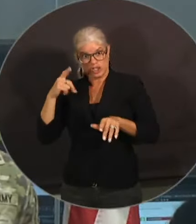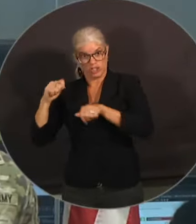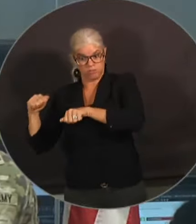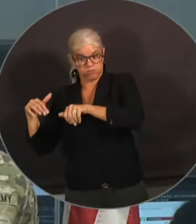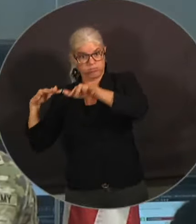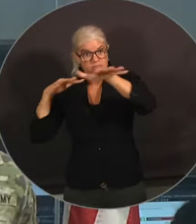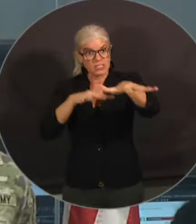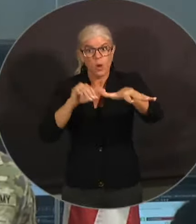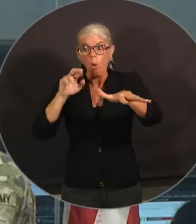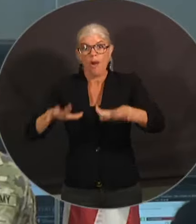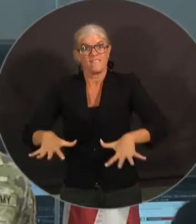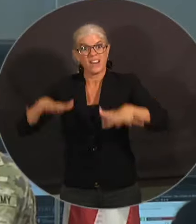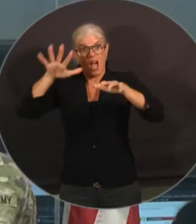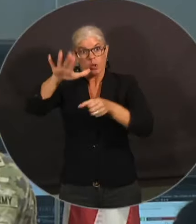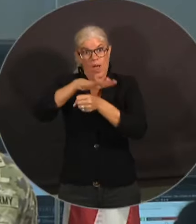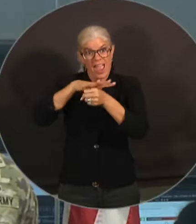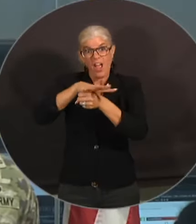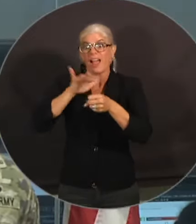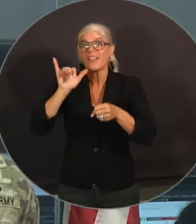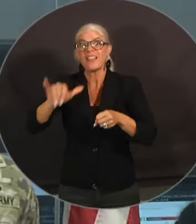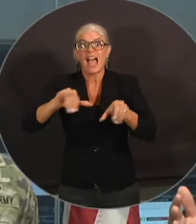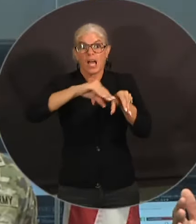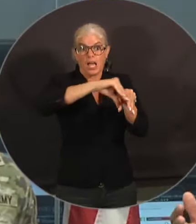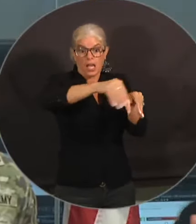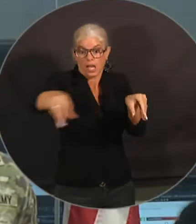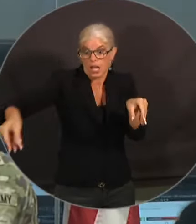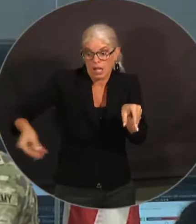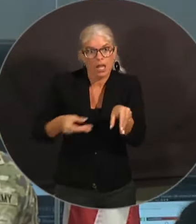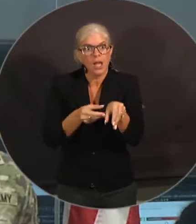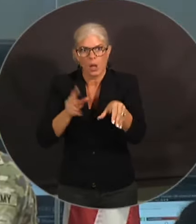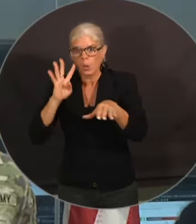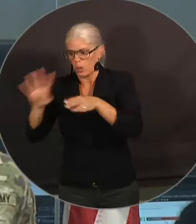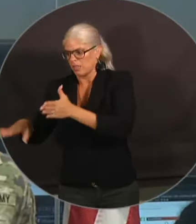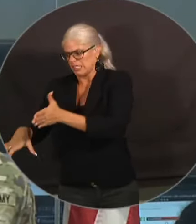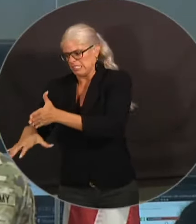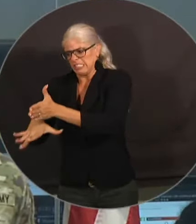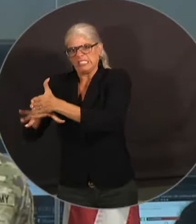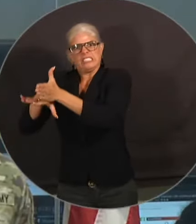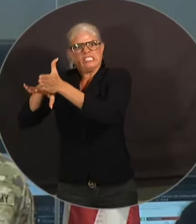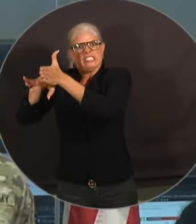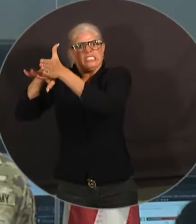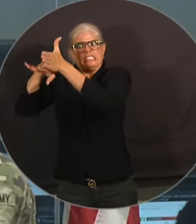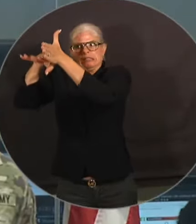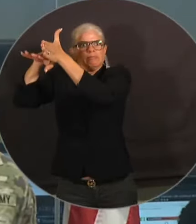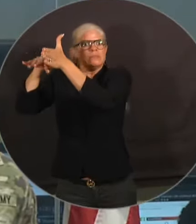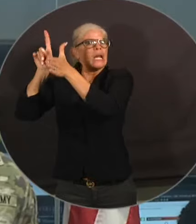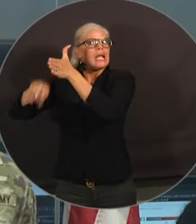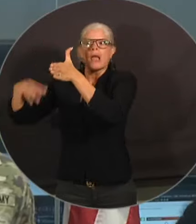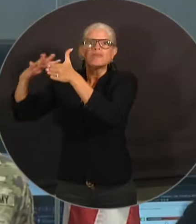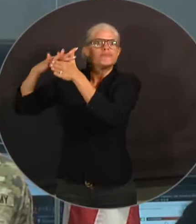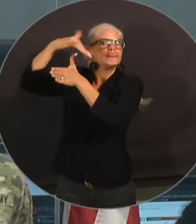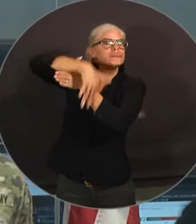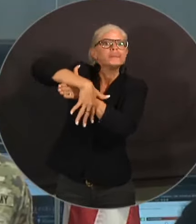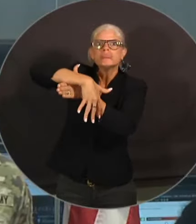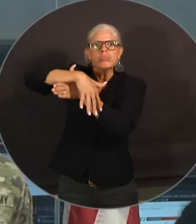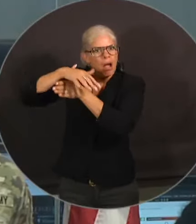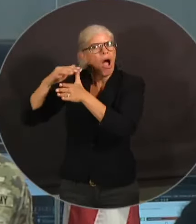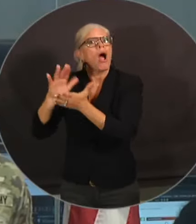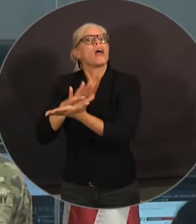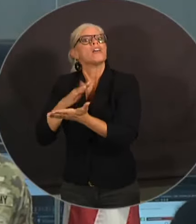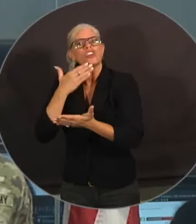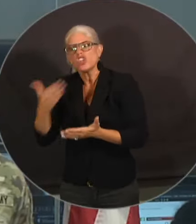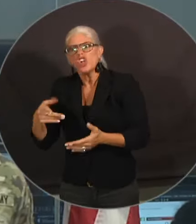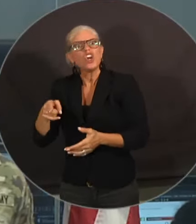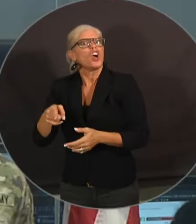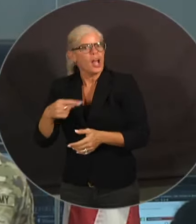can keep that substation operating. And that makes a huge difference in terms of the power restoration. So we've got